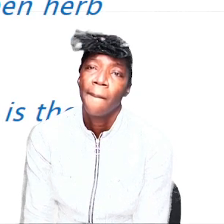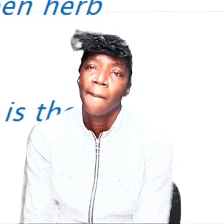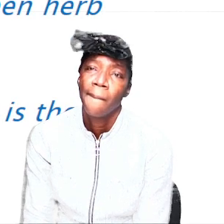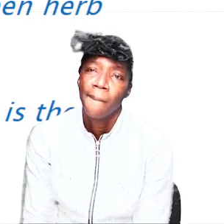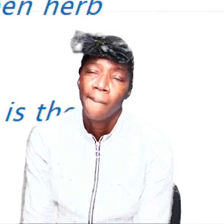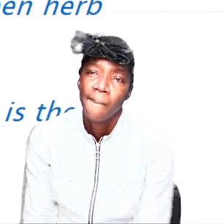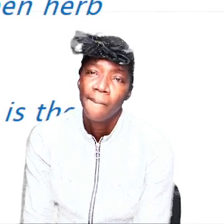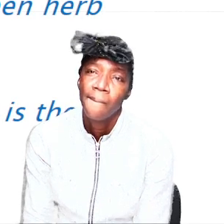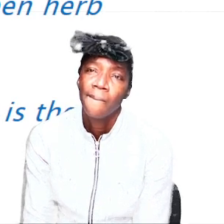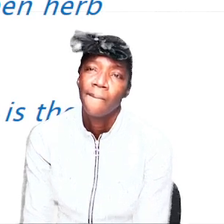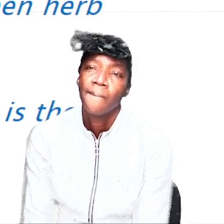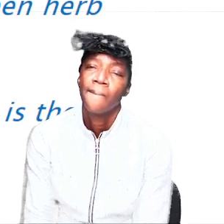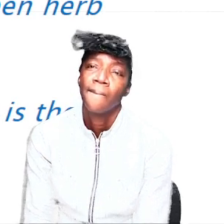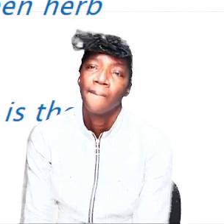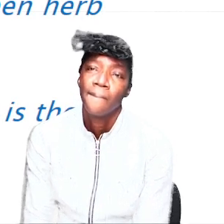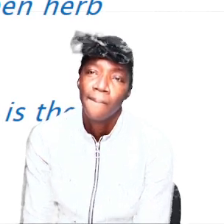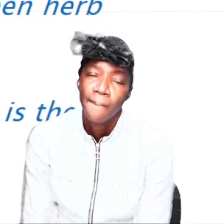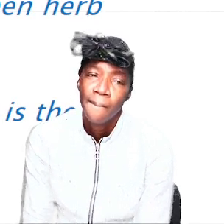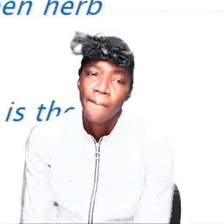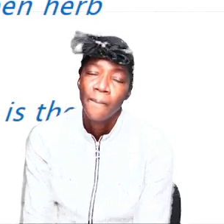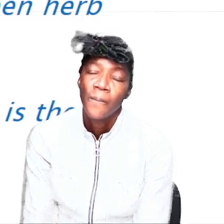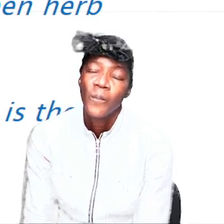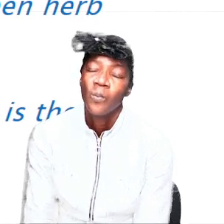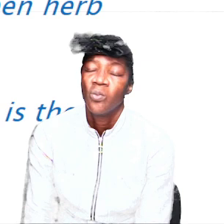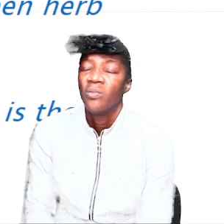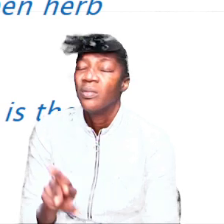So the people were faint,